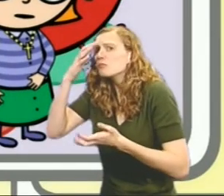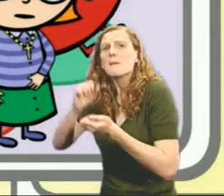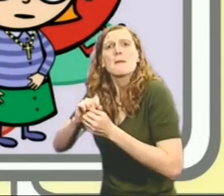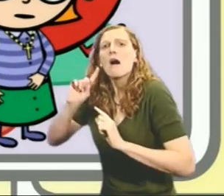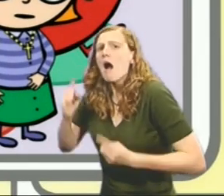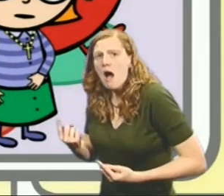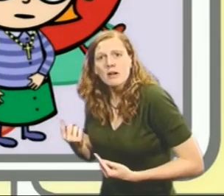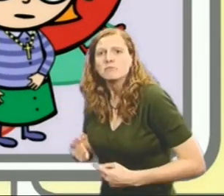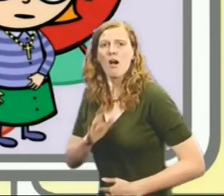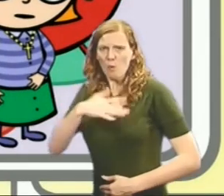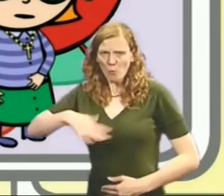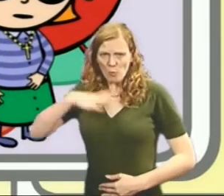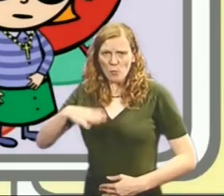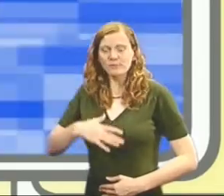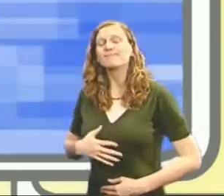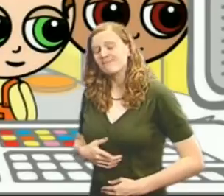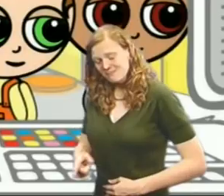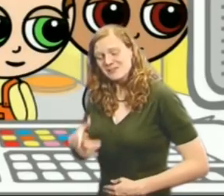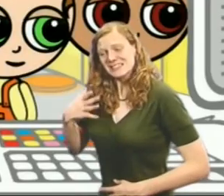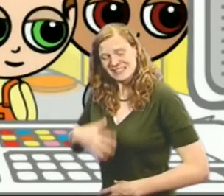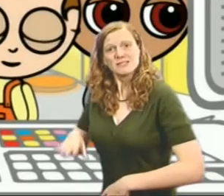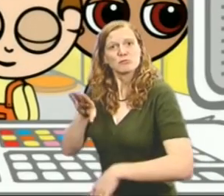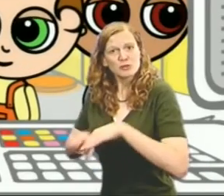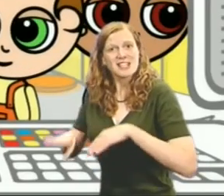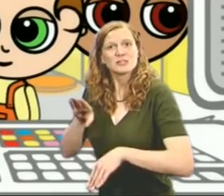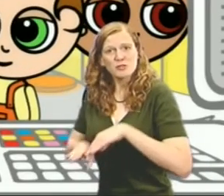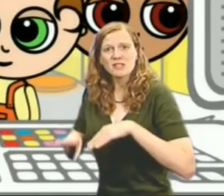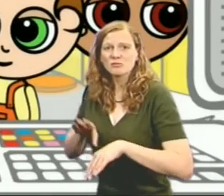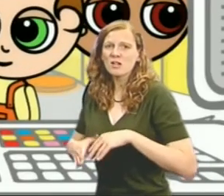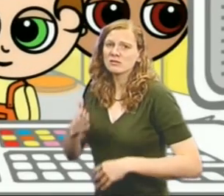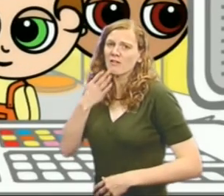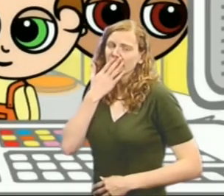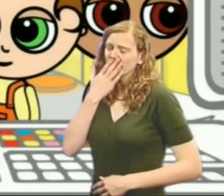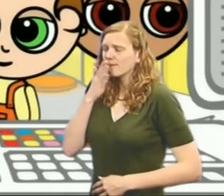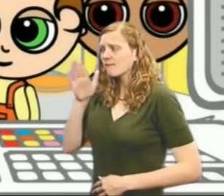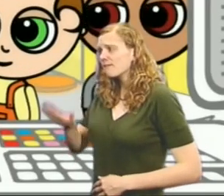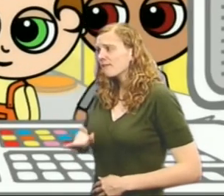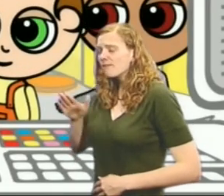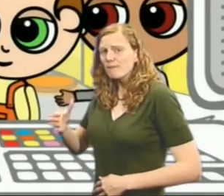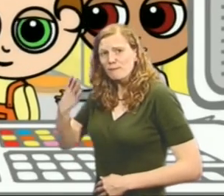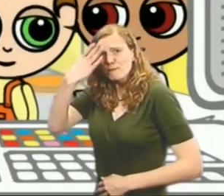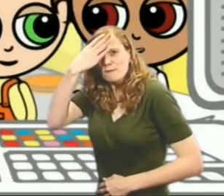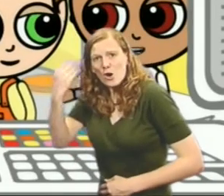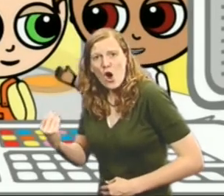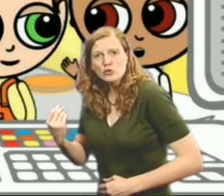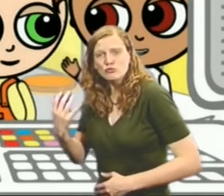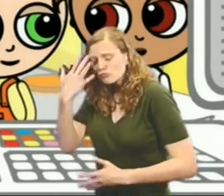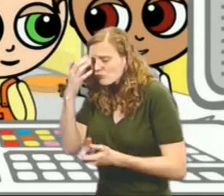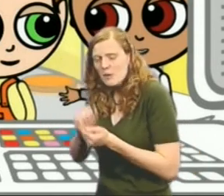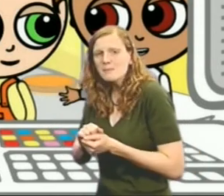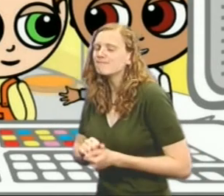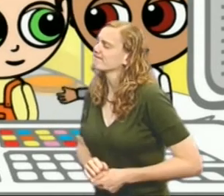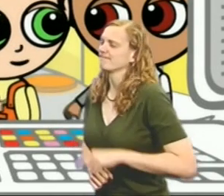You'd better get practicing, Mary. Poor Mary. She can't remember her poem. She just needs a bit